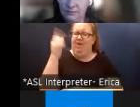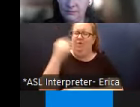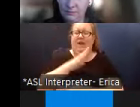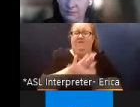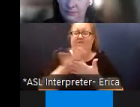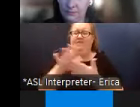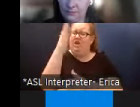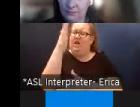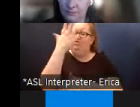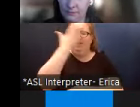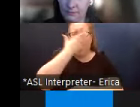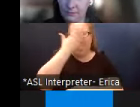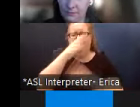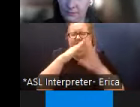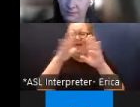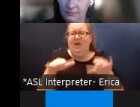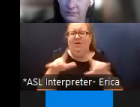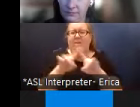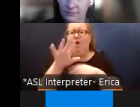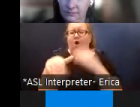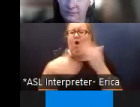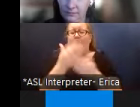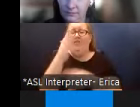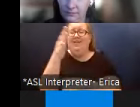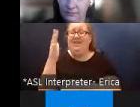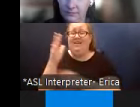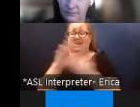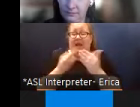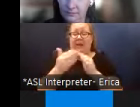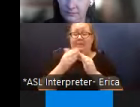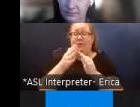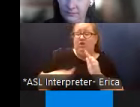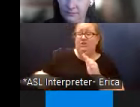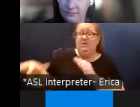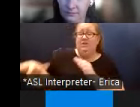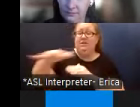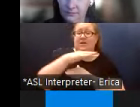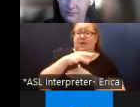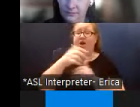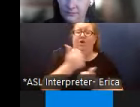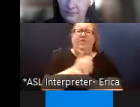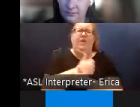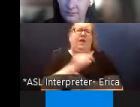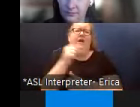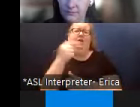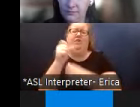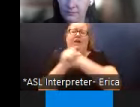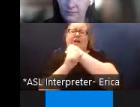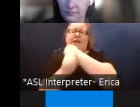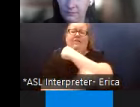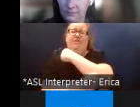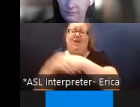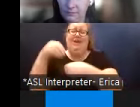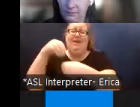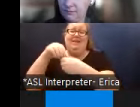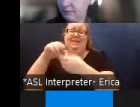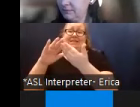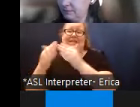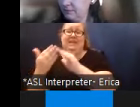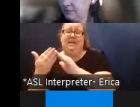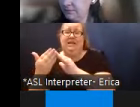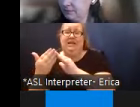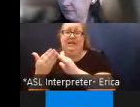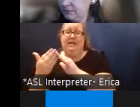house. But all of our neighbors, although they love green infrastructure in the city,